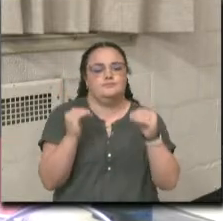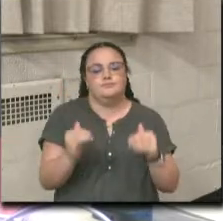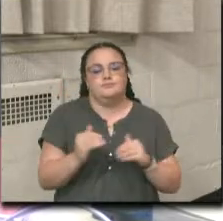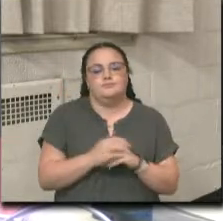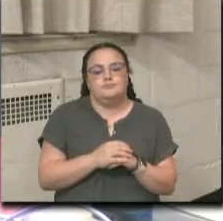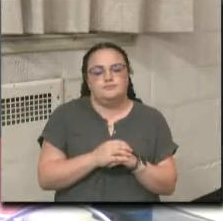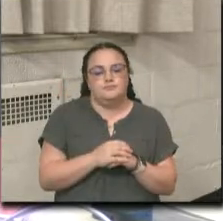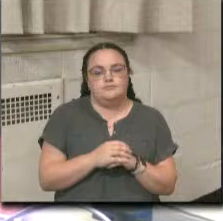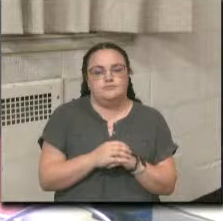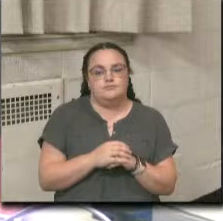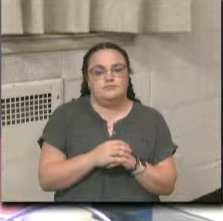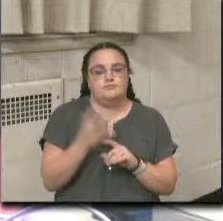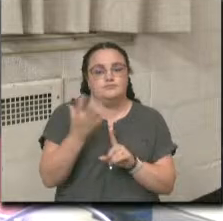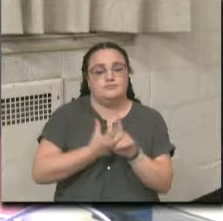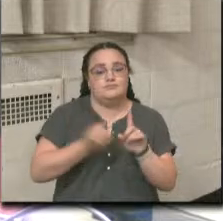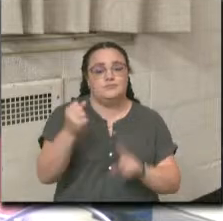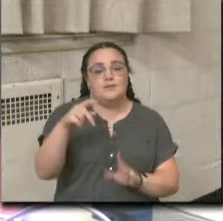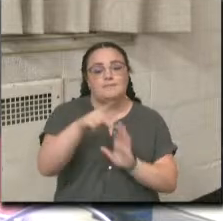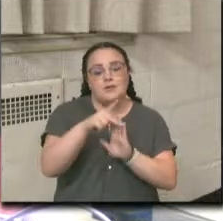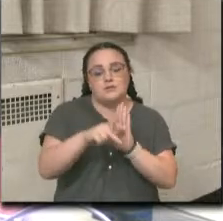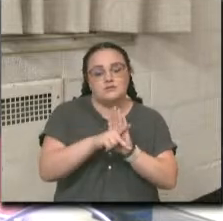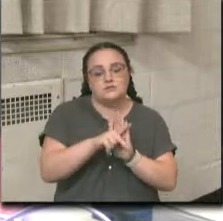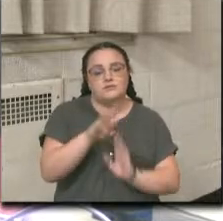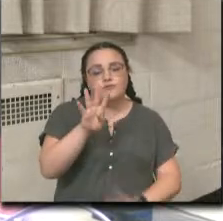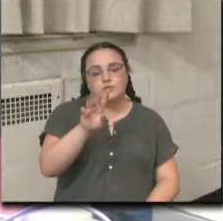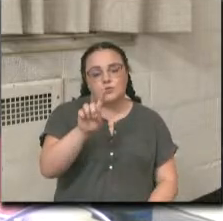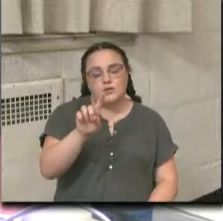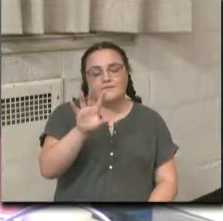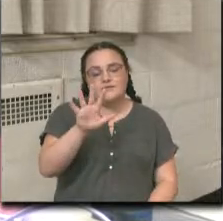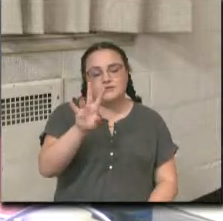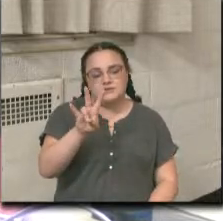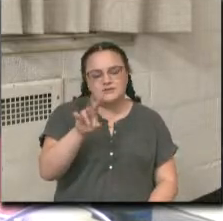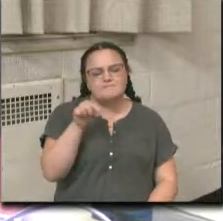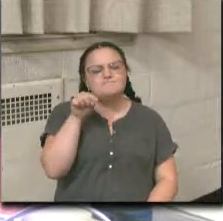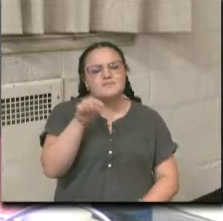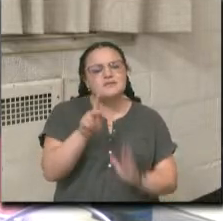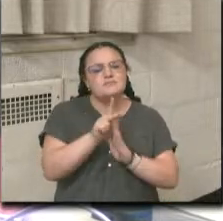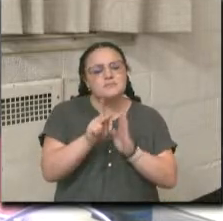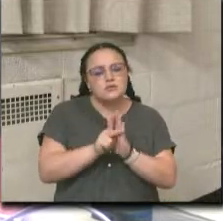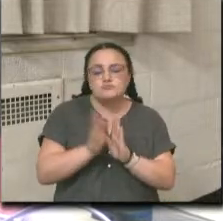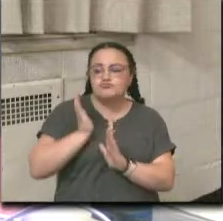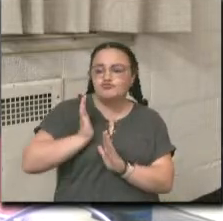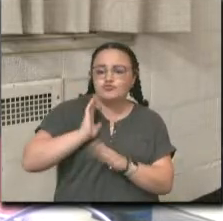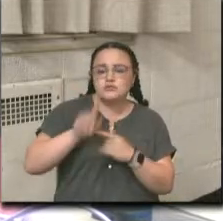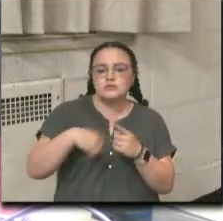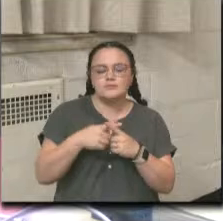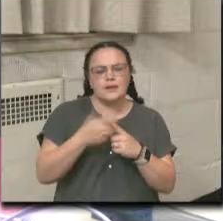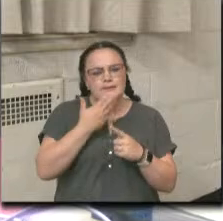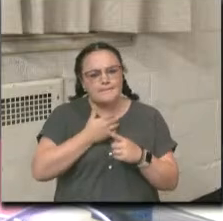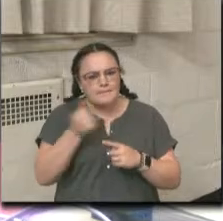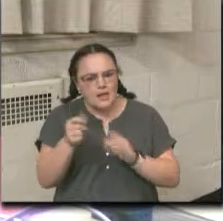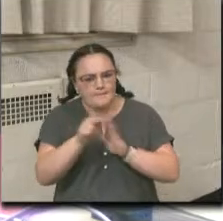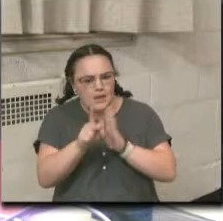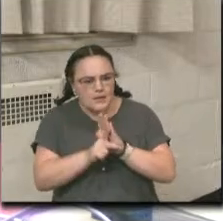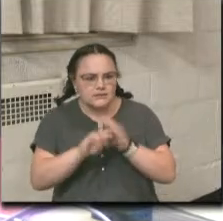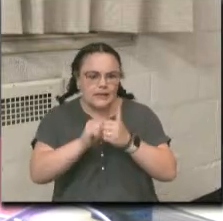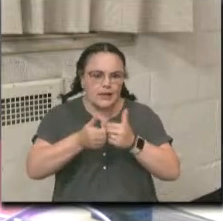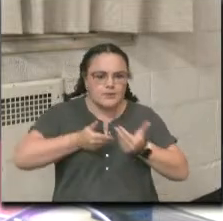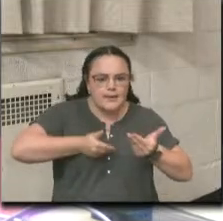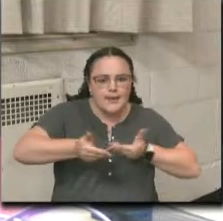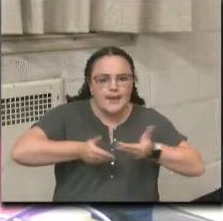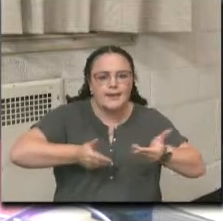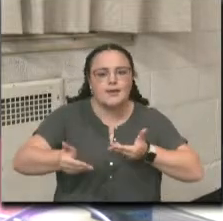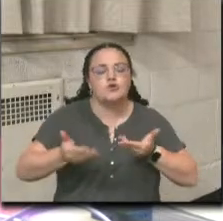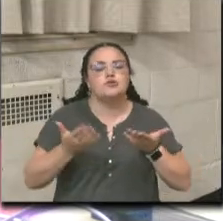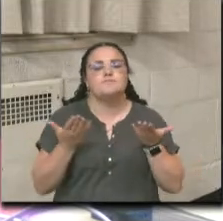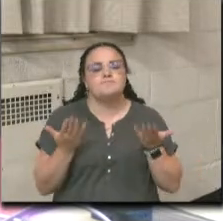rescinded policy 4111, employment recruitment. This policy was developed to promote the best employment practices for employment opportunities in Prince George's County Public